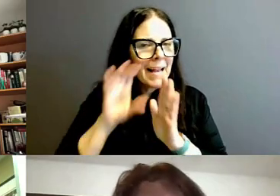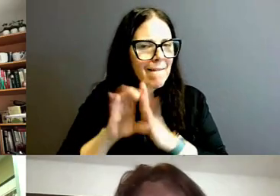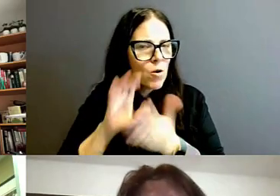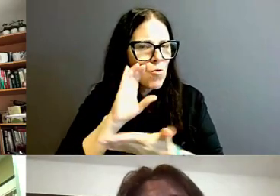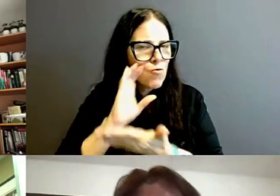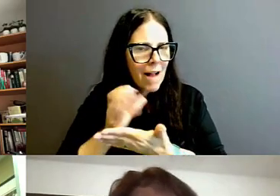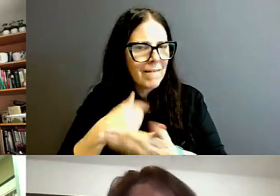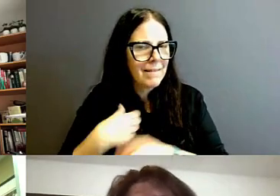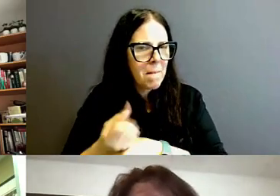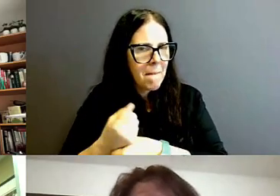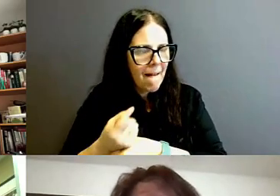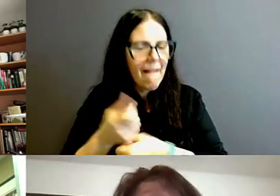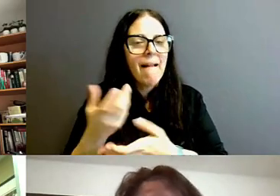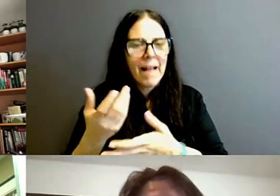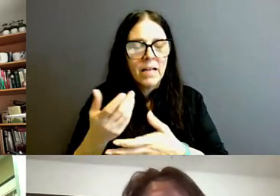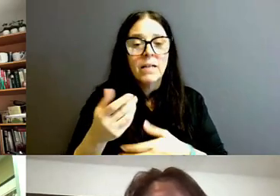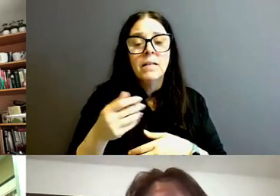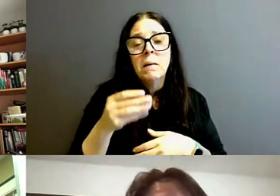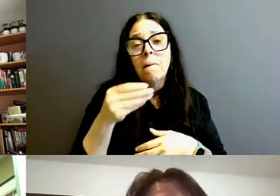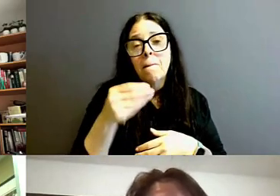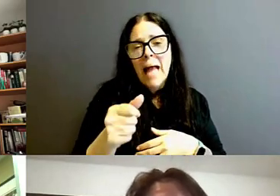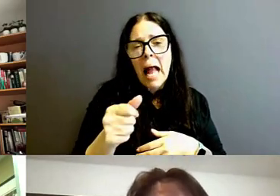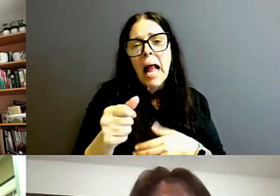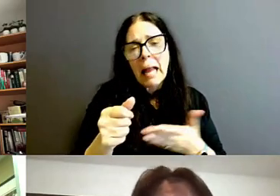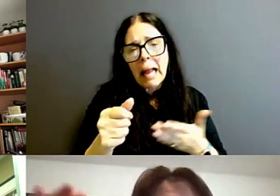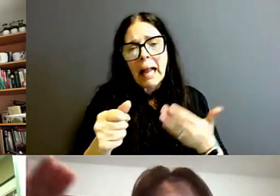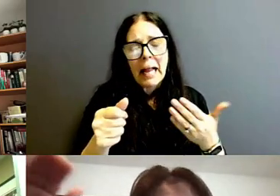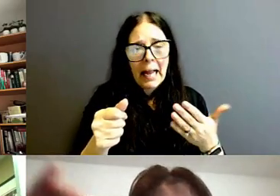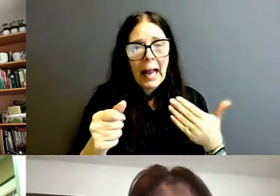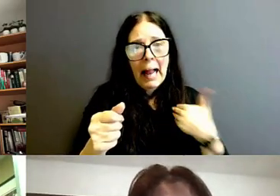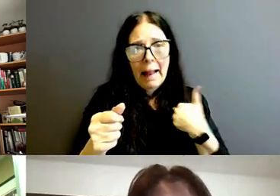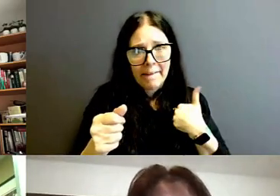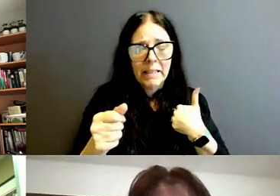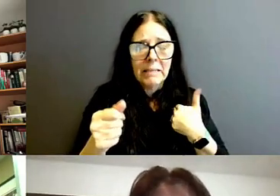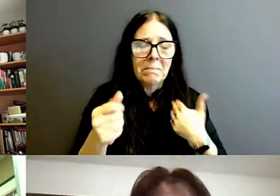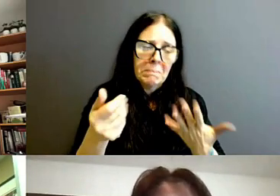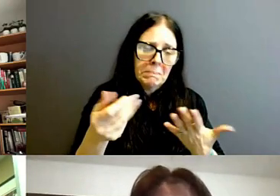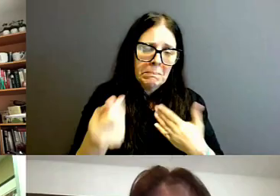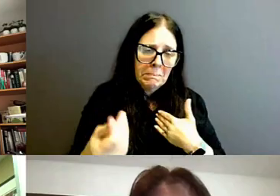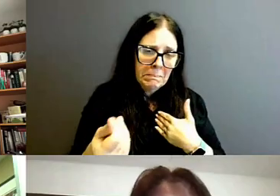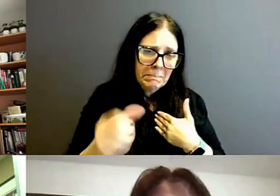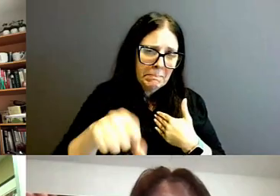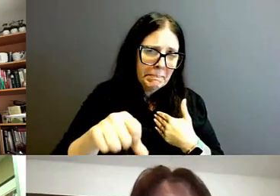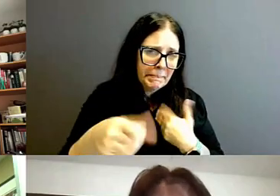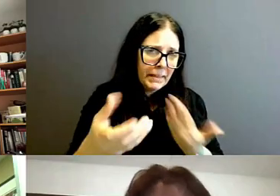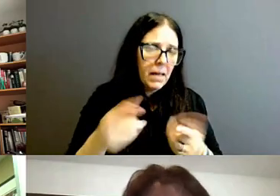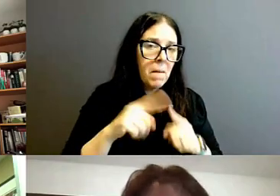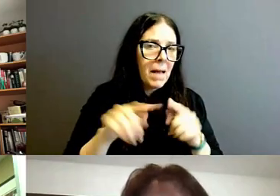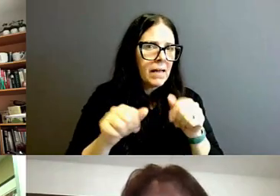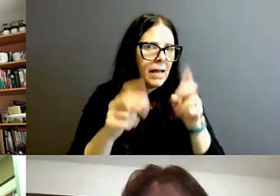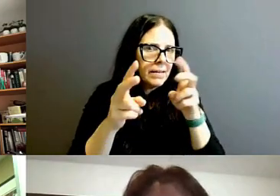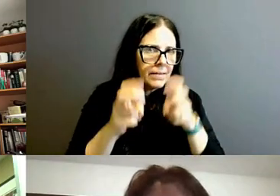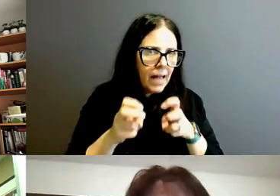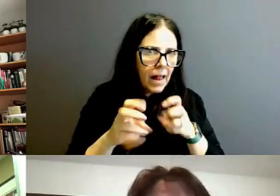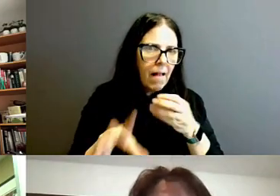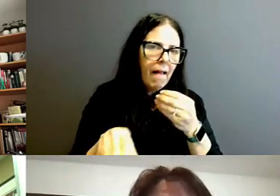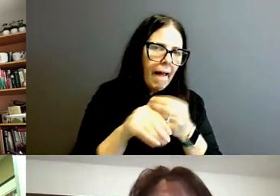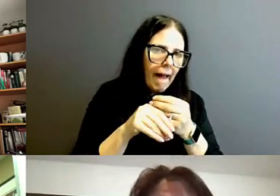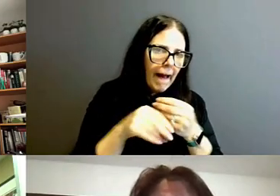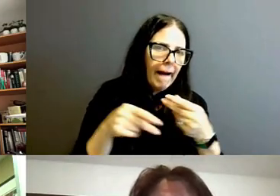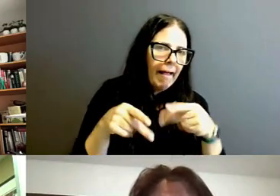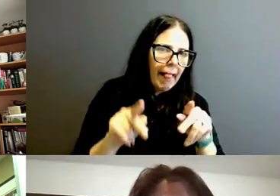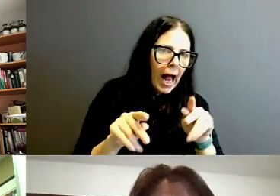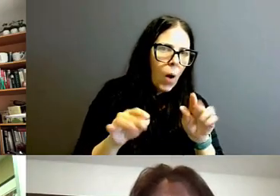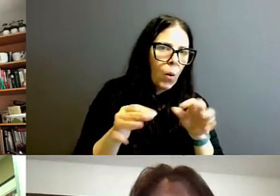version is also available. It is a bit pricey, but that's where you can download more subtitles you can allow.